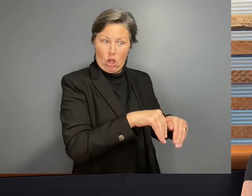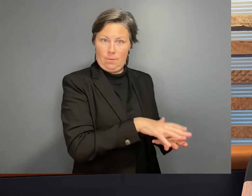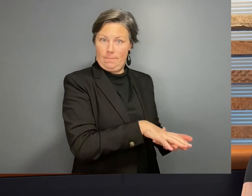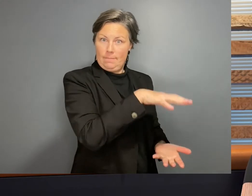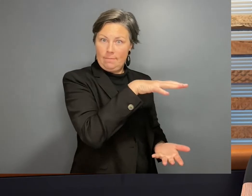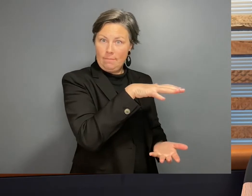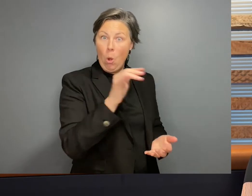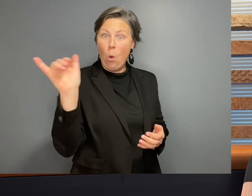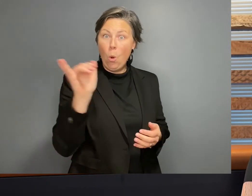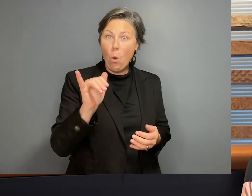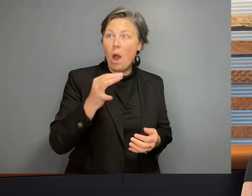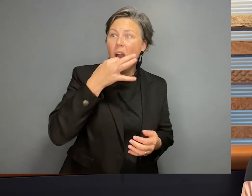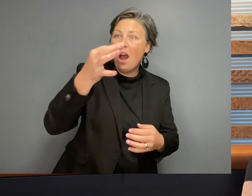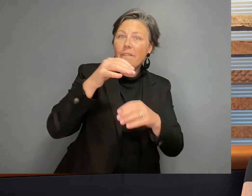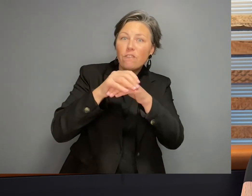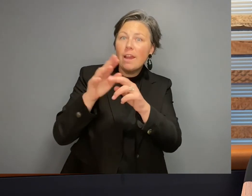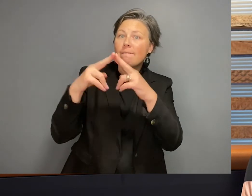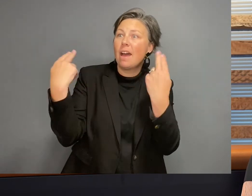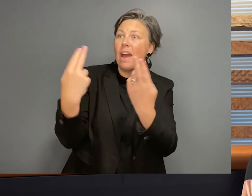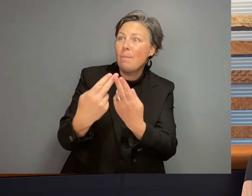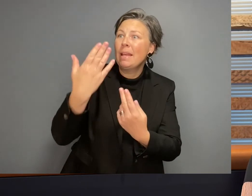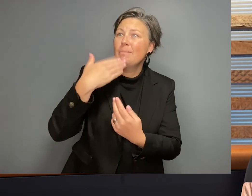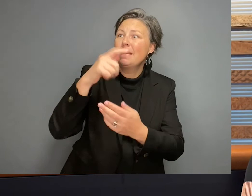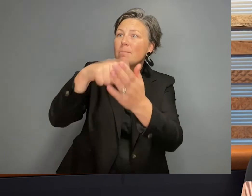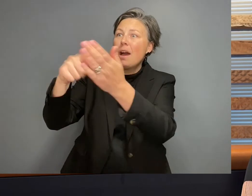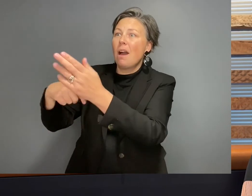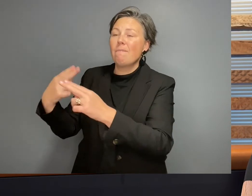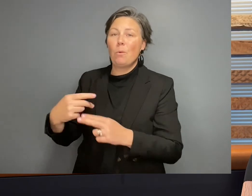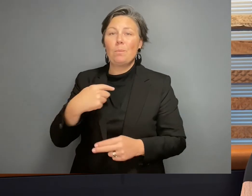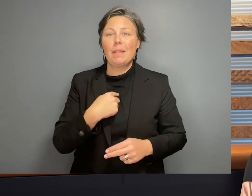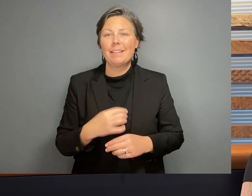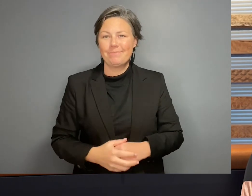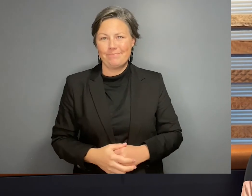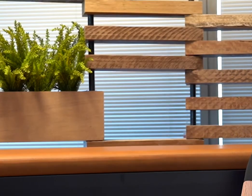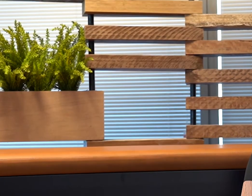preparing for winter illness at health.gov.au. Thanks for watching.